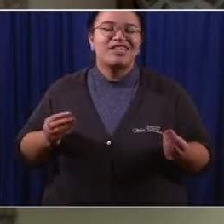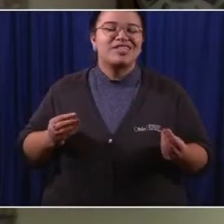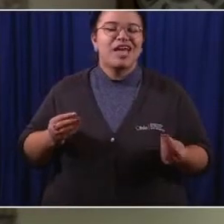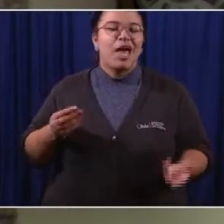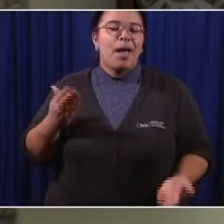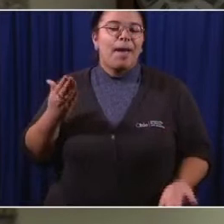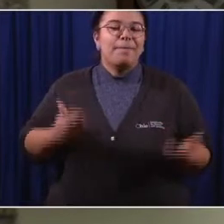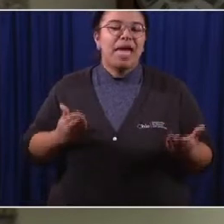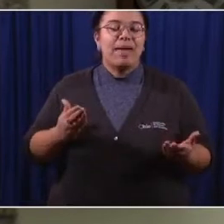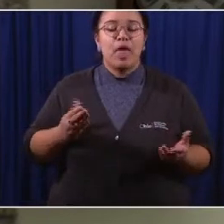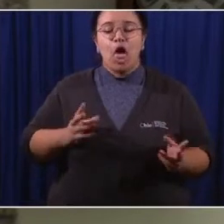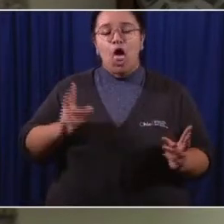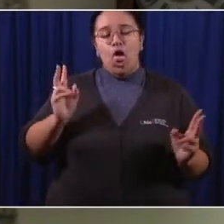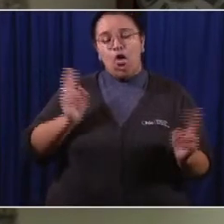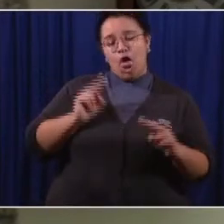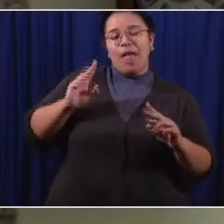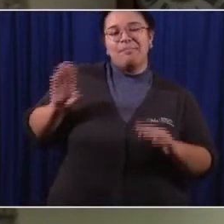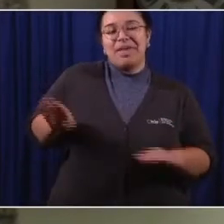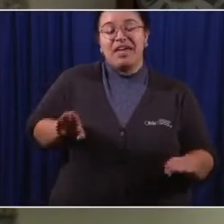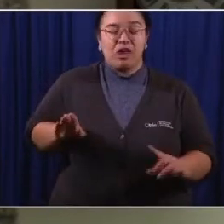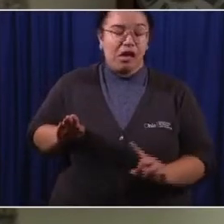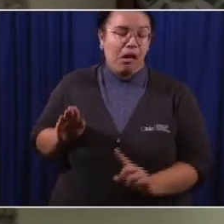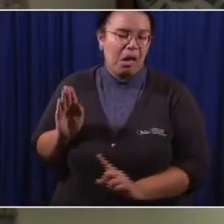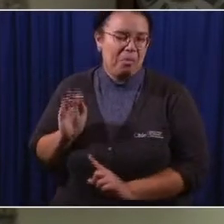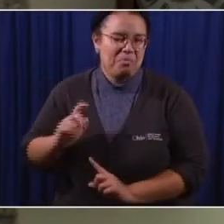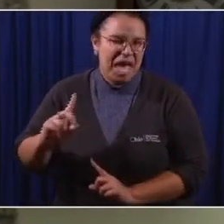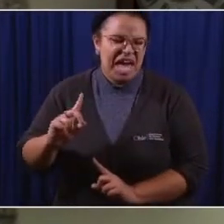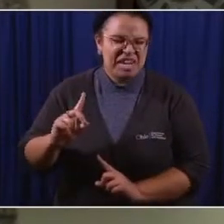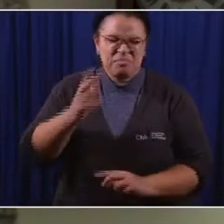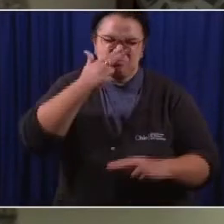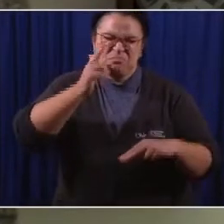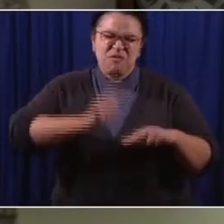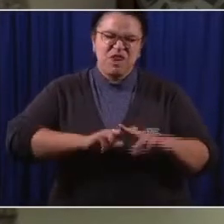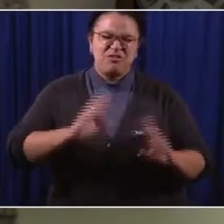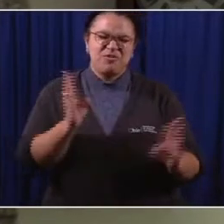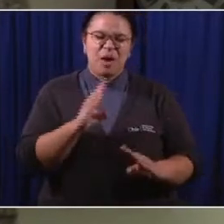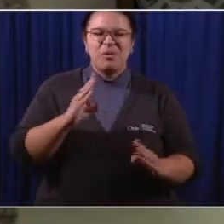trouble. How do we stop that so that we can stem the spread here? Thanks.